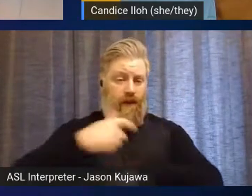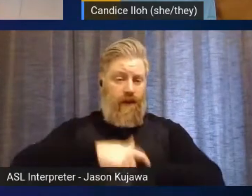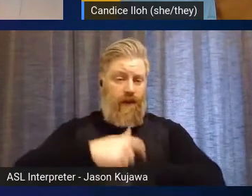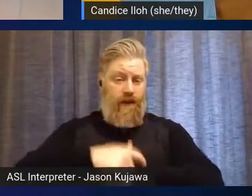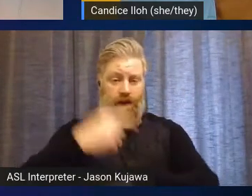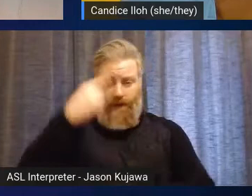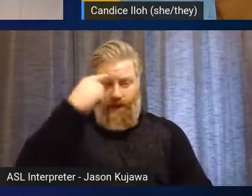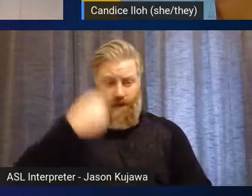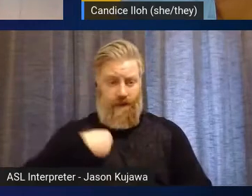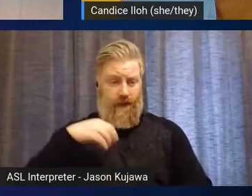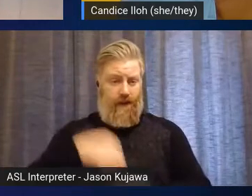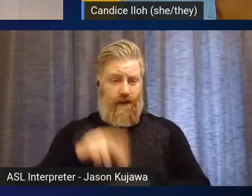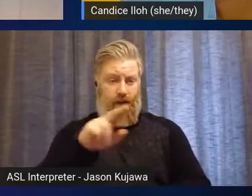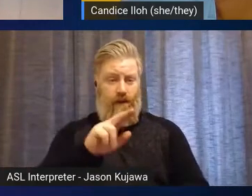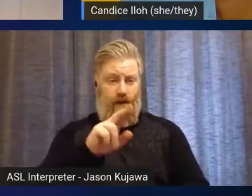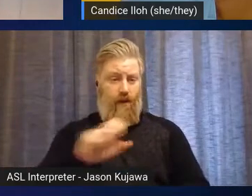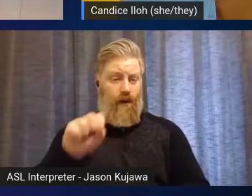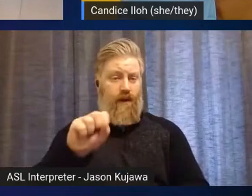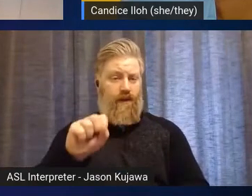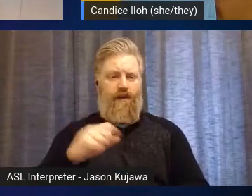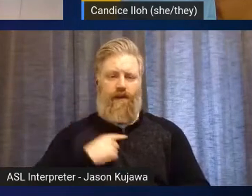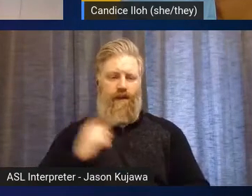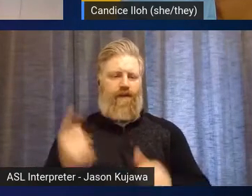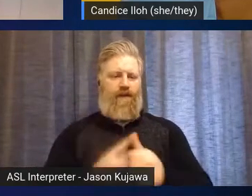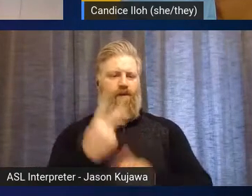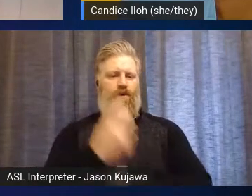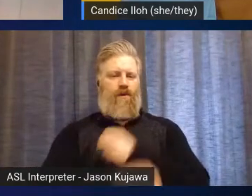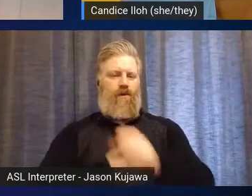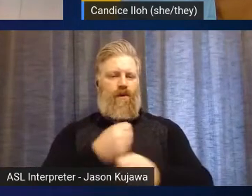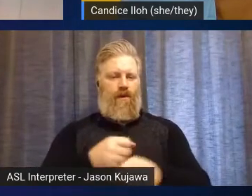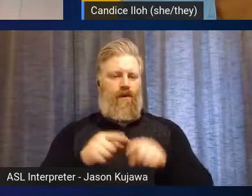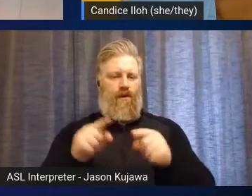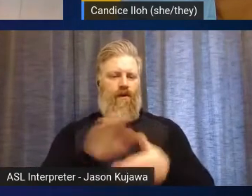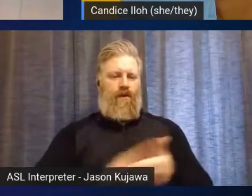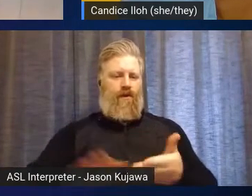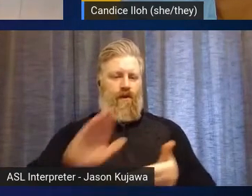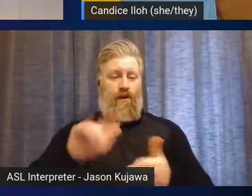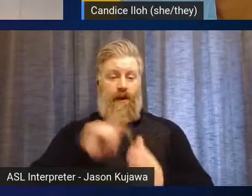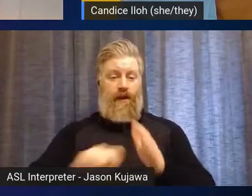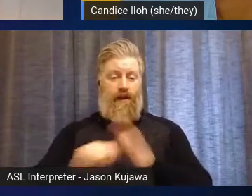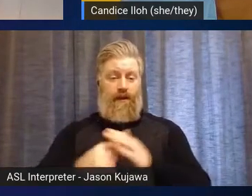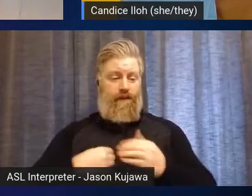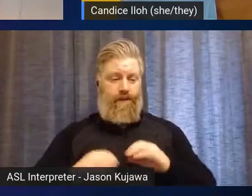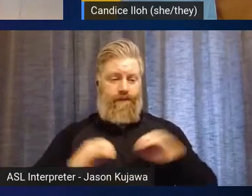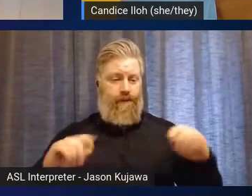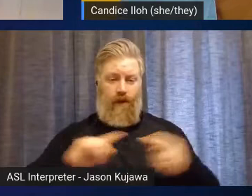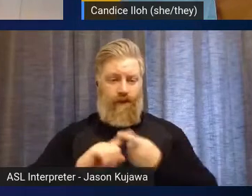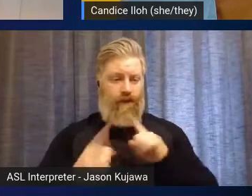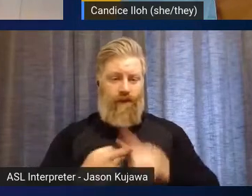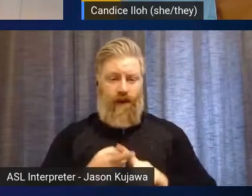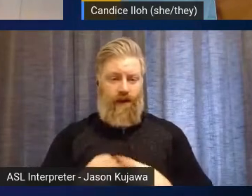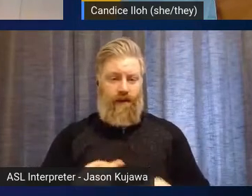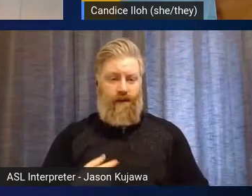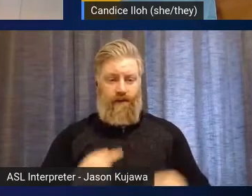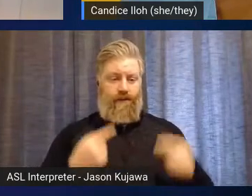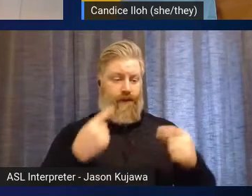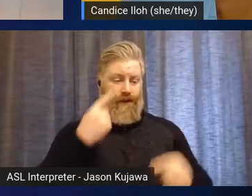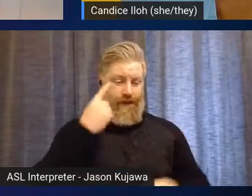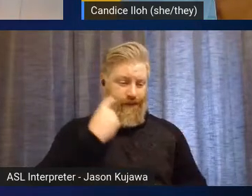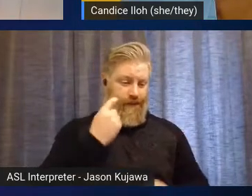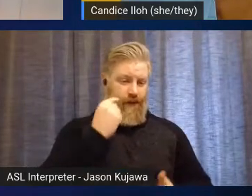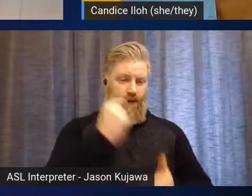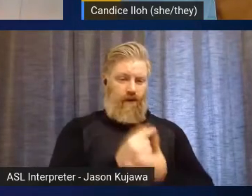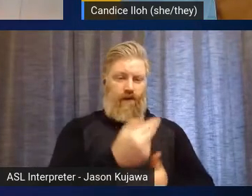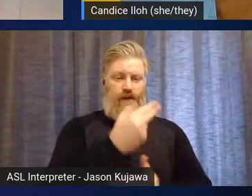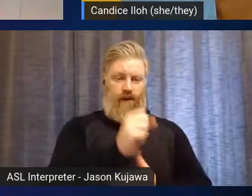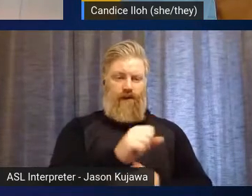U.S. was the first 2 years in college because I had no friends, you know, and I just happened to graduate from high school in